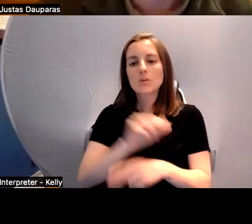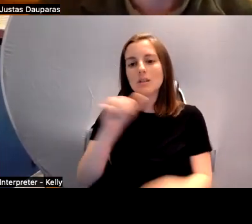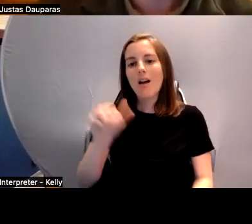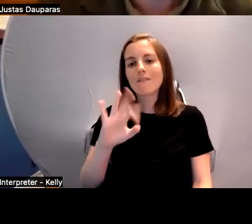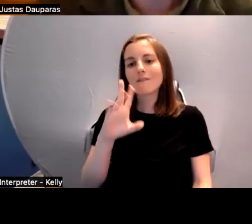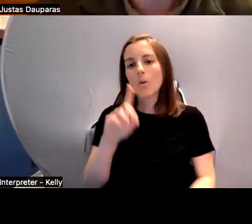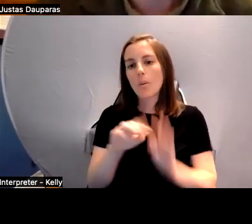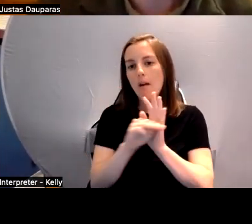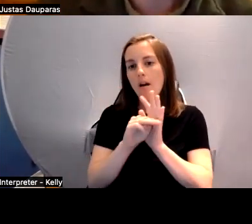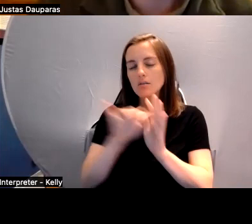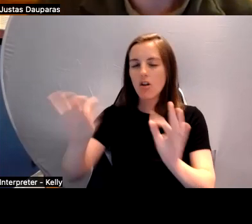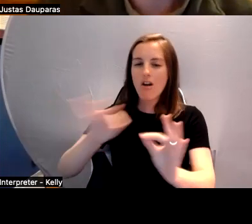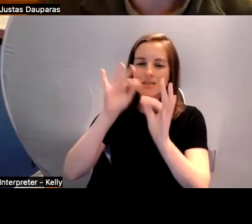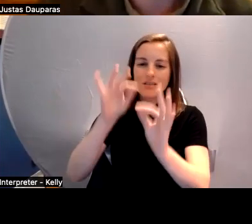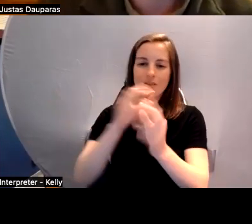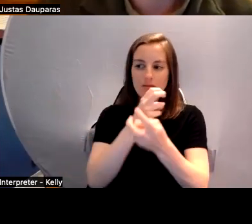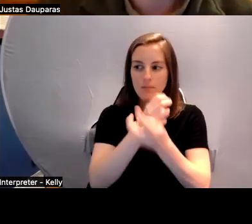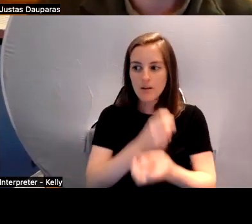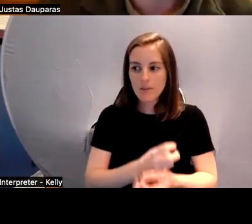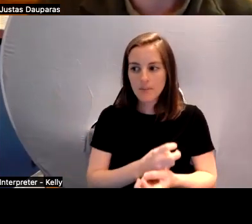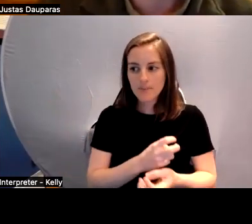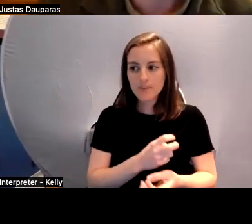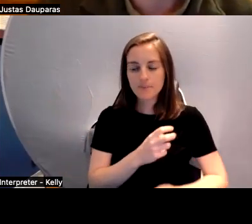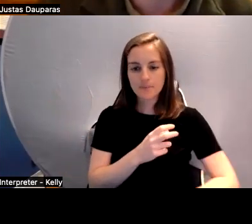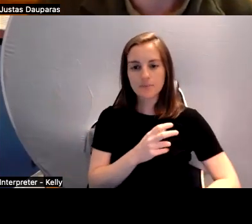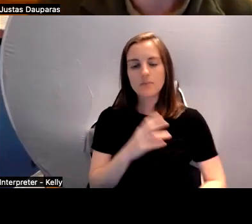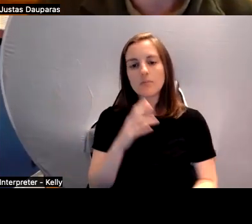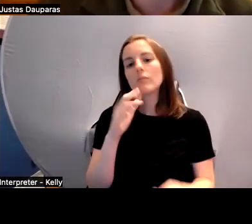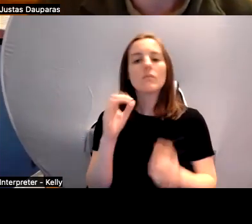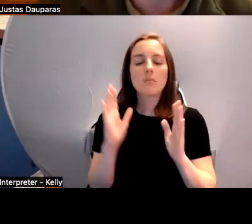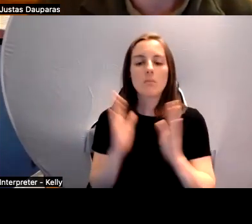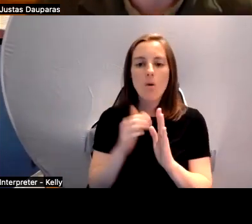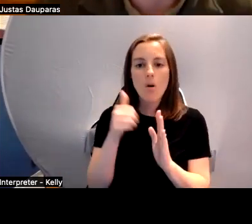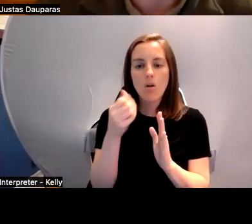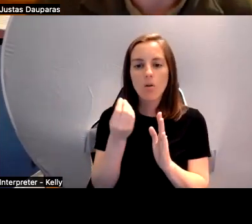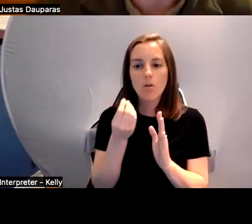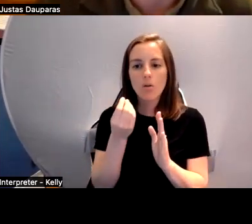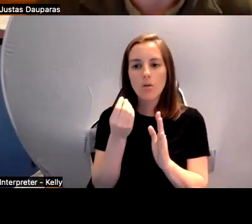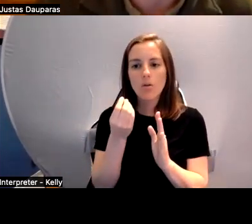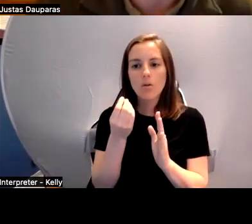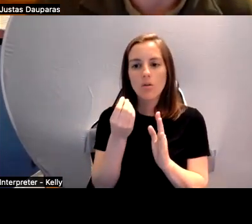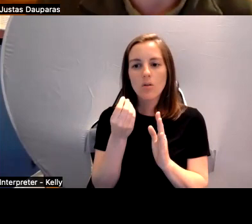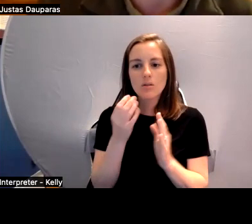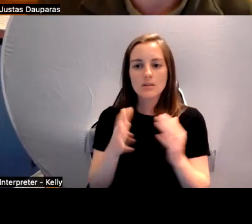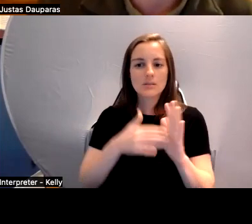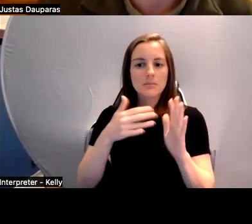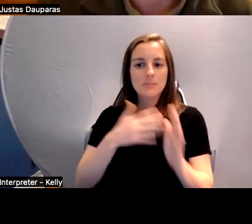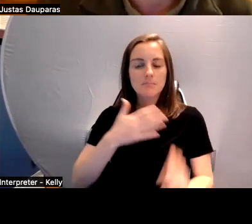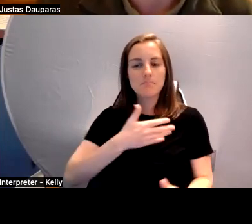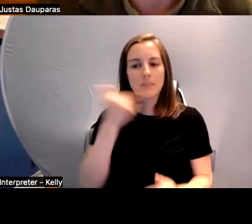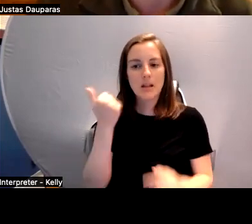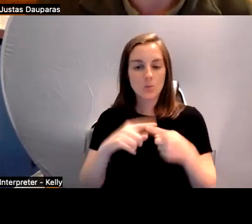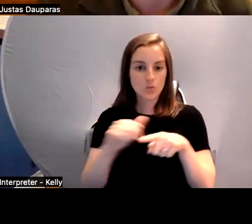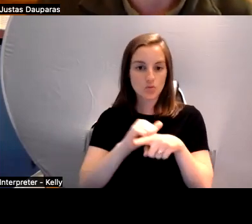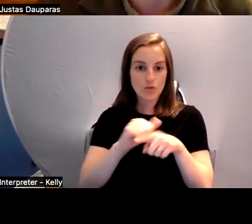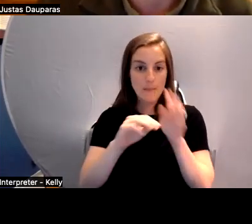backbone, the difference is much smaller, or sometimes it's even is better to train with model